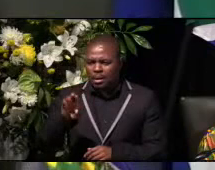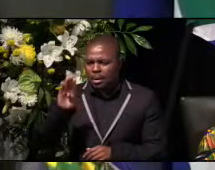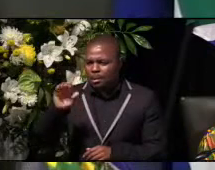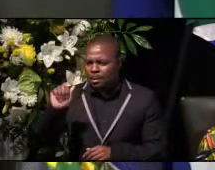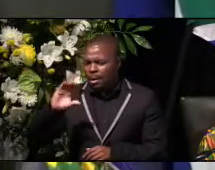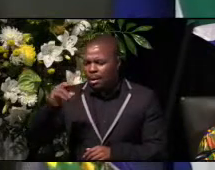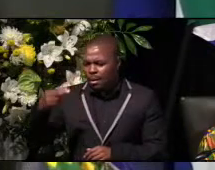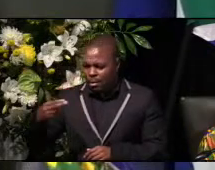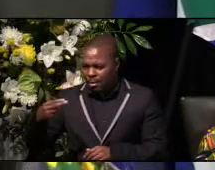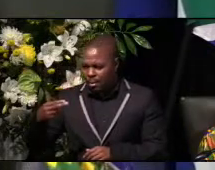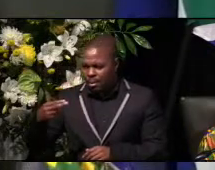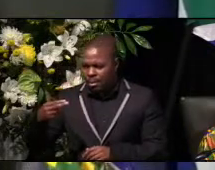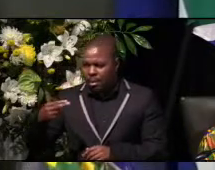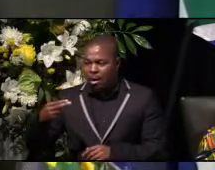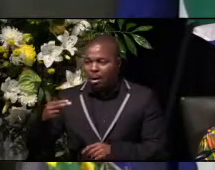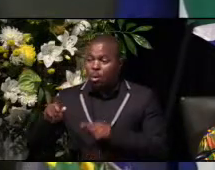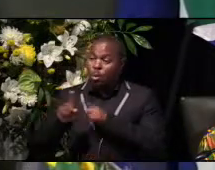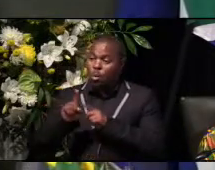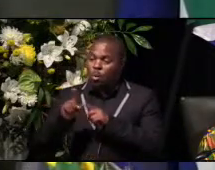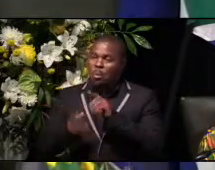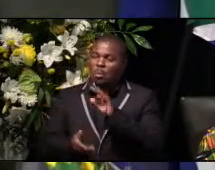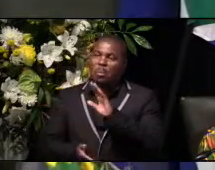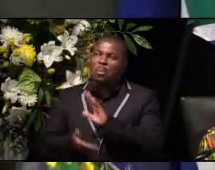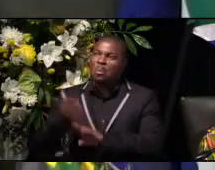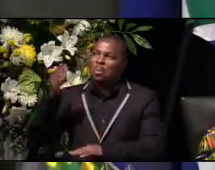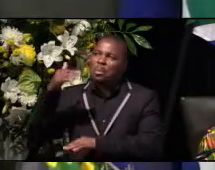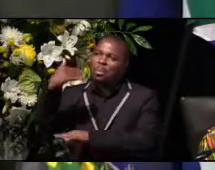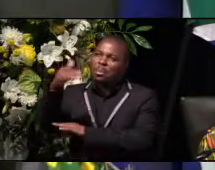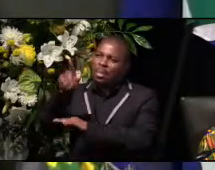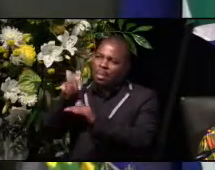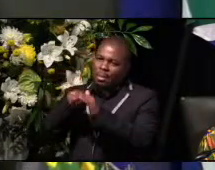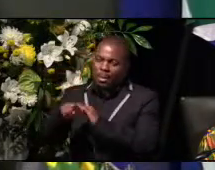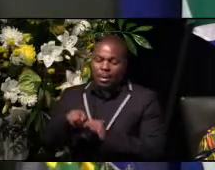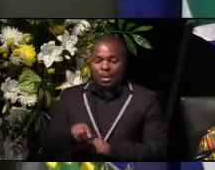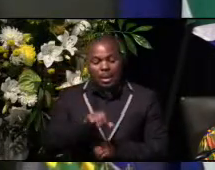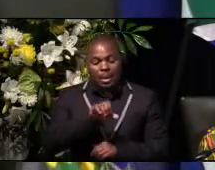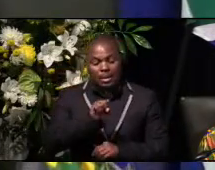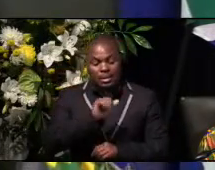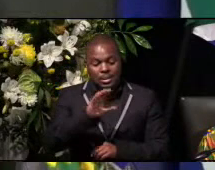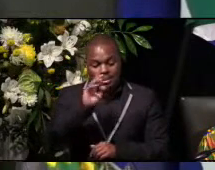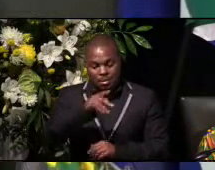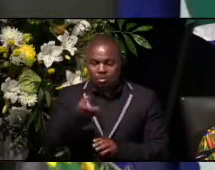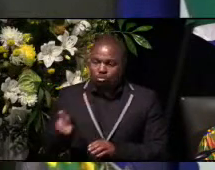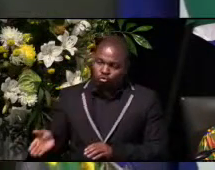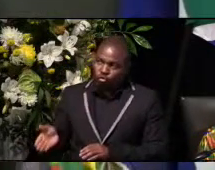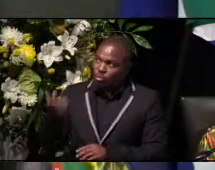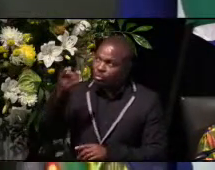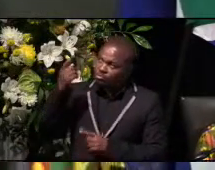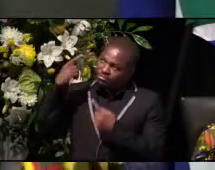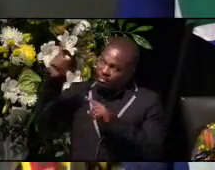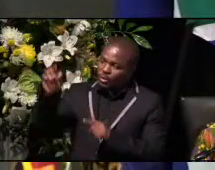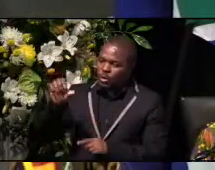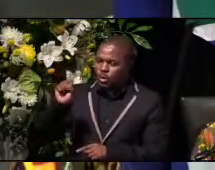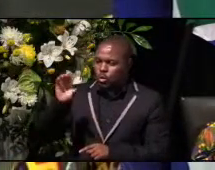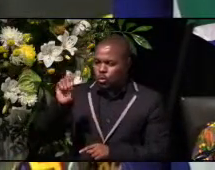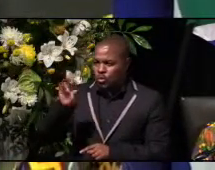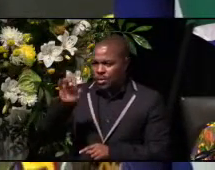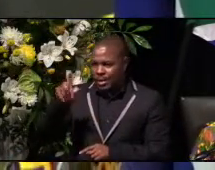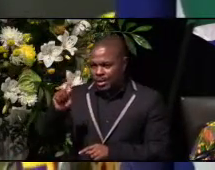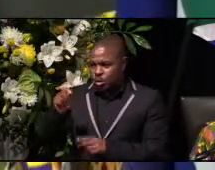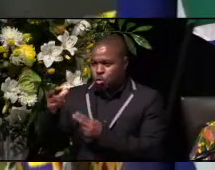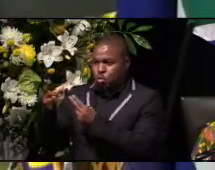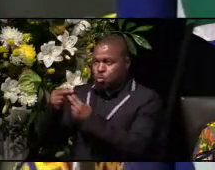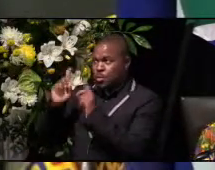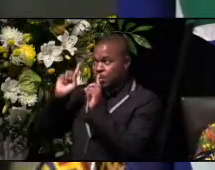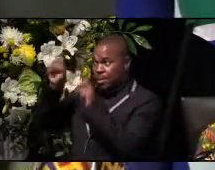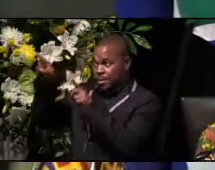was sent into Exile by the Communist Party themselves to the Soviet Union and he died there